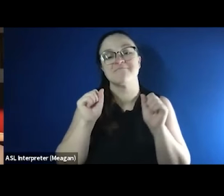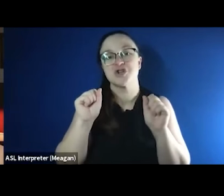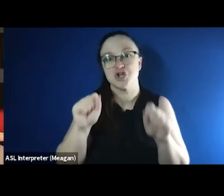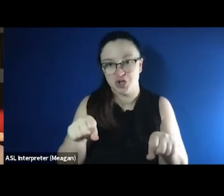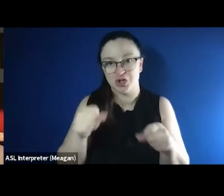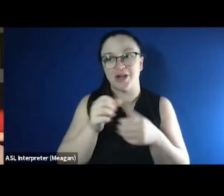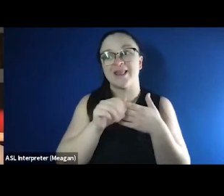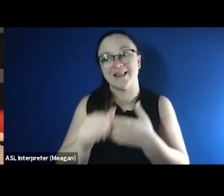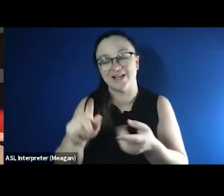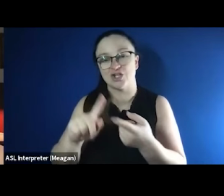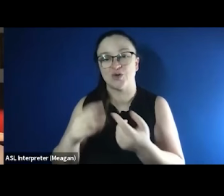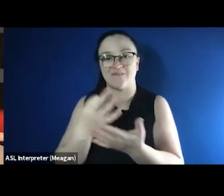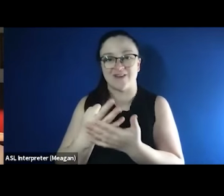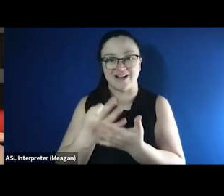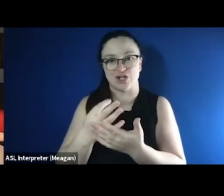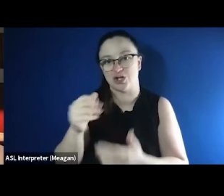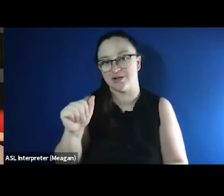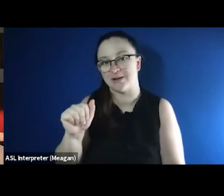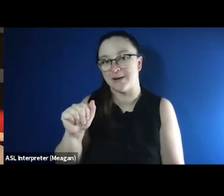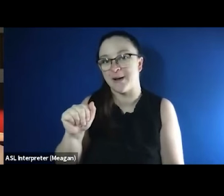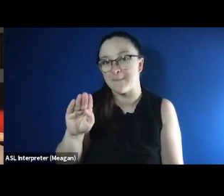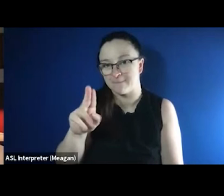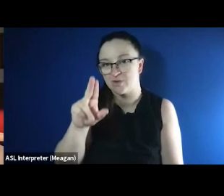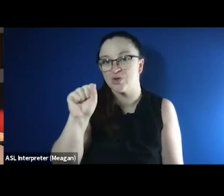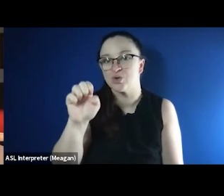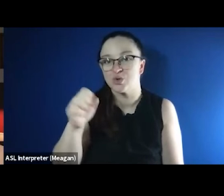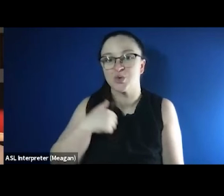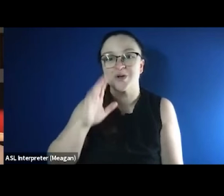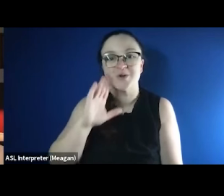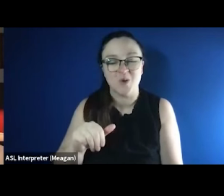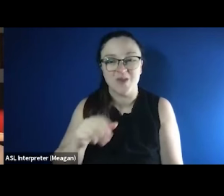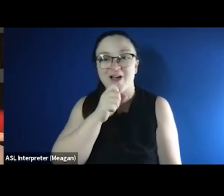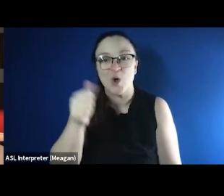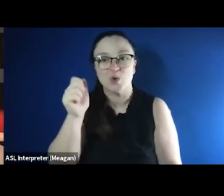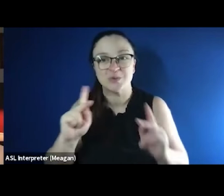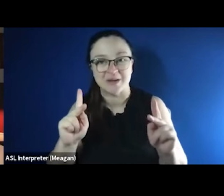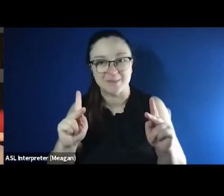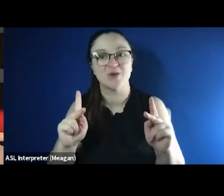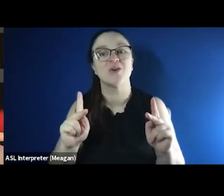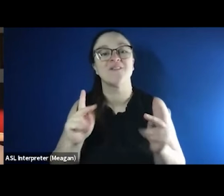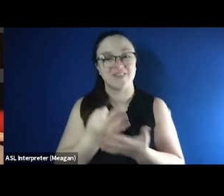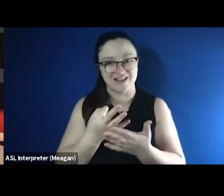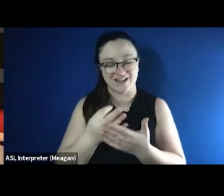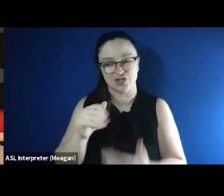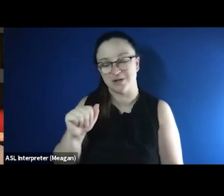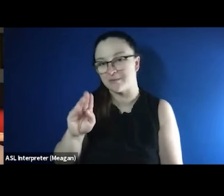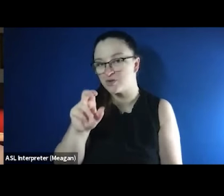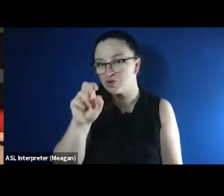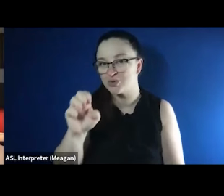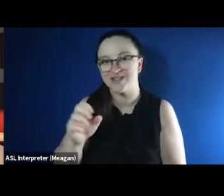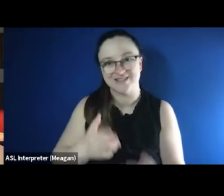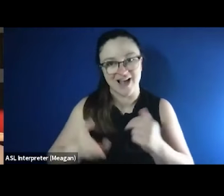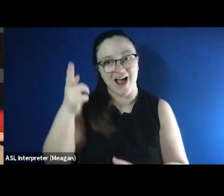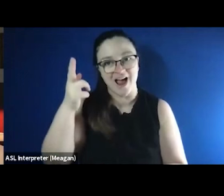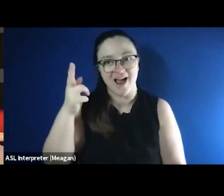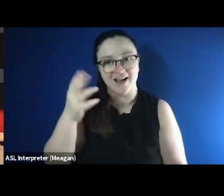already know among all older people in the community that the risk of abuse is highest in terms of financial abuse. And individuals who are